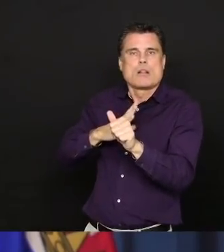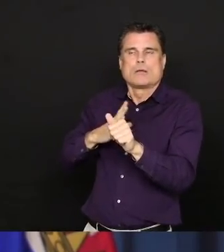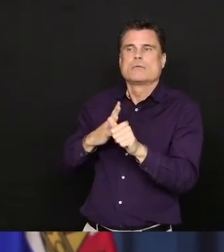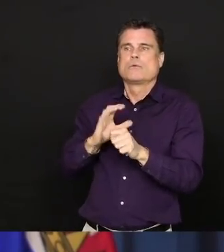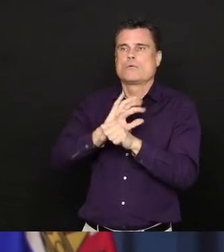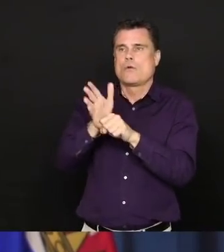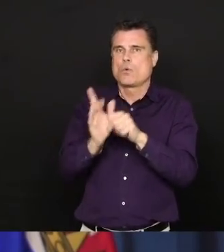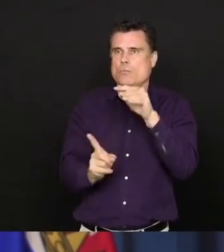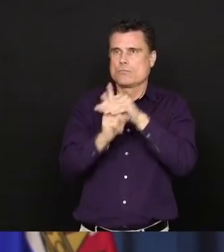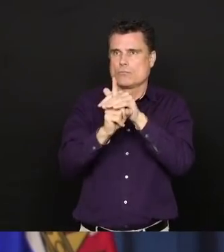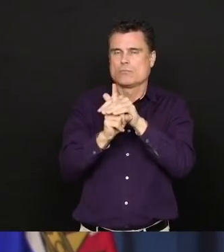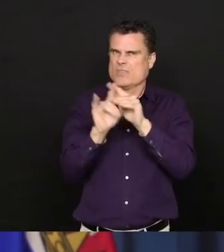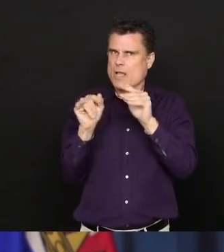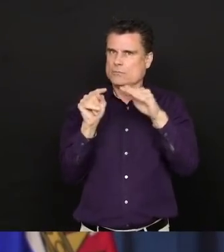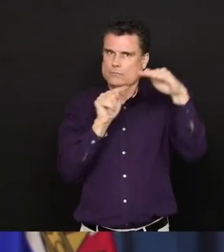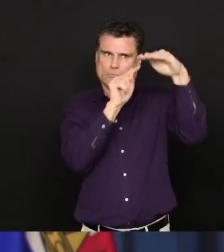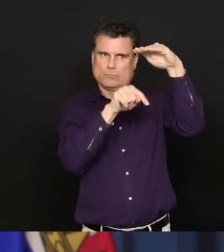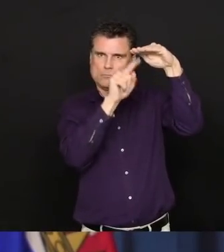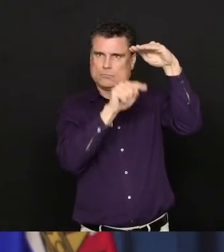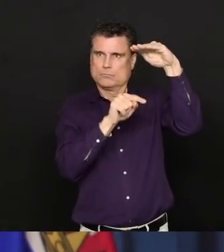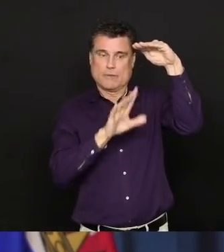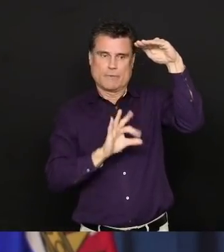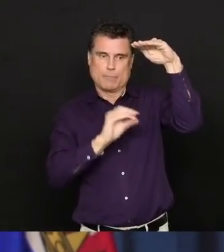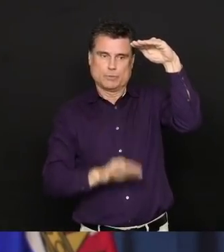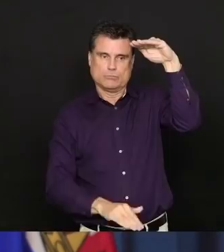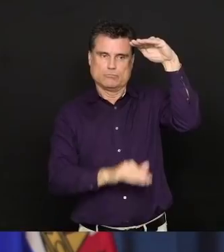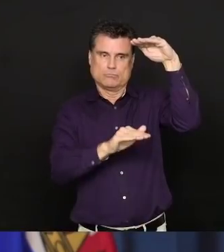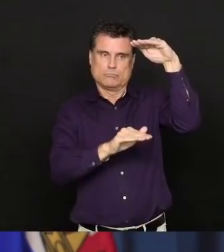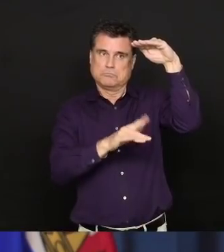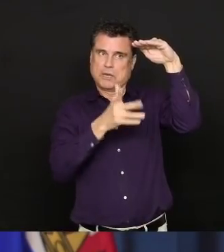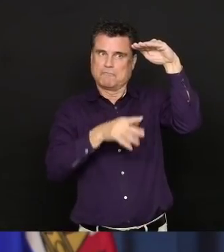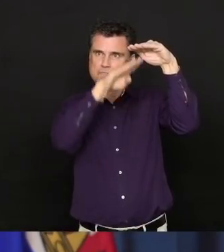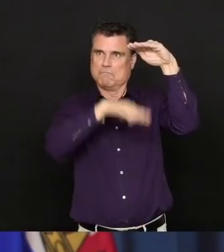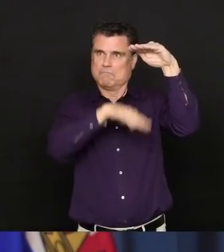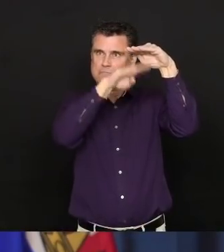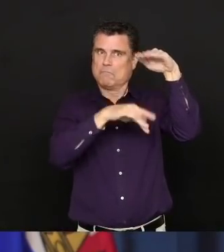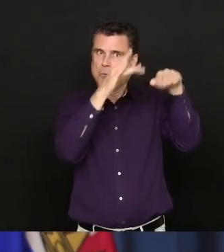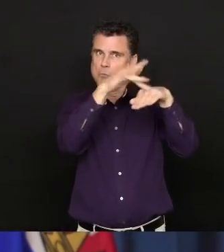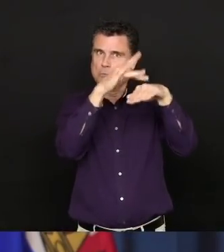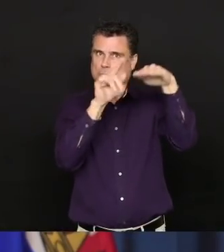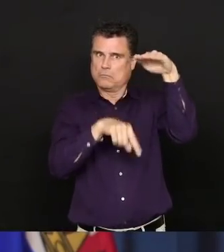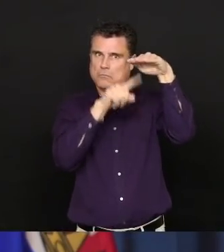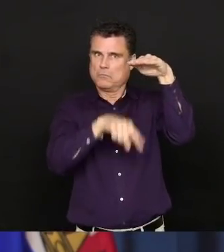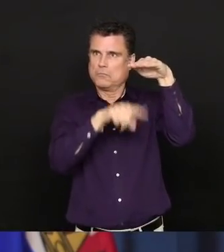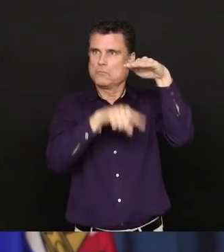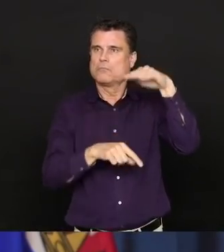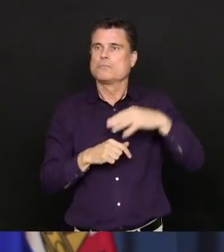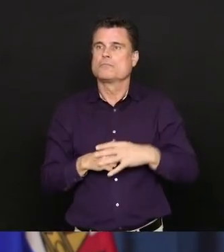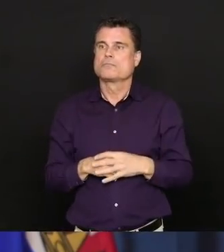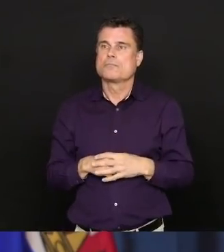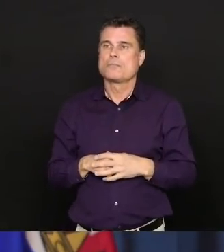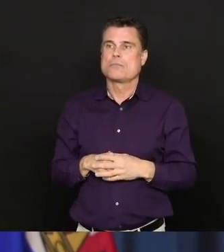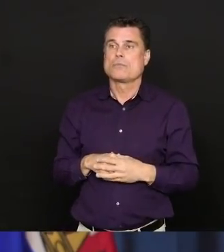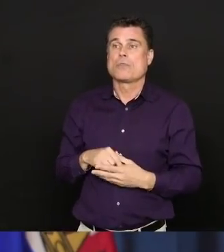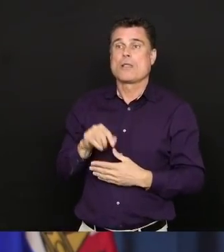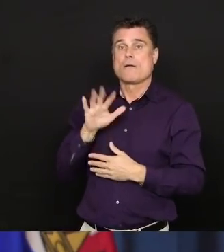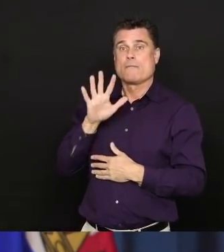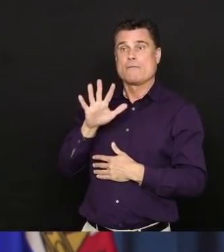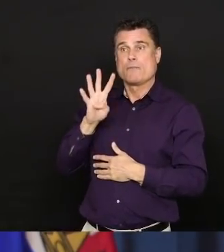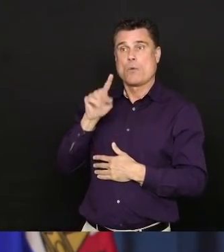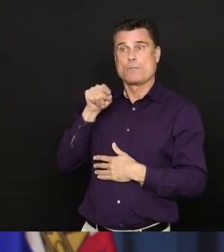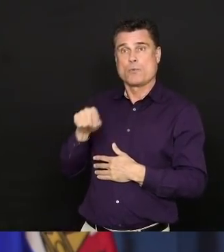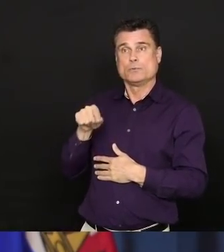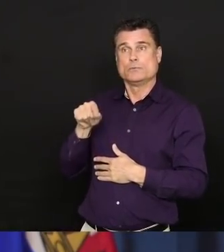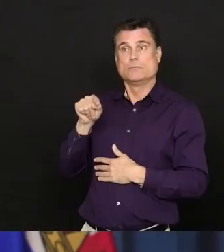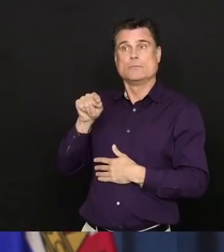are occupied. So that's 41 not occupied, to put that in context. And that's obviously reflects the efforts that have been